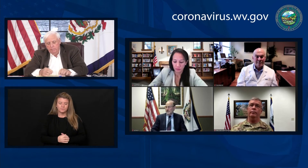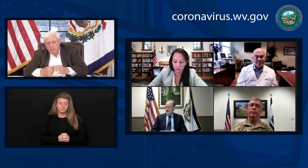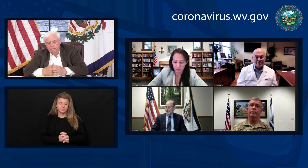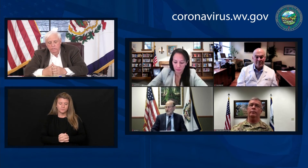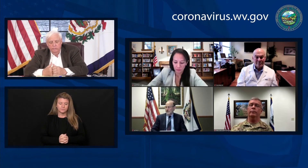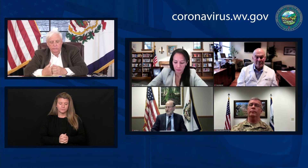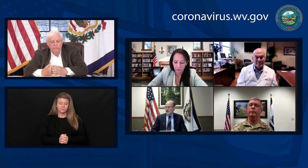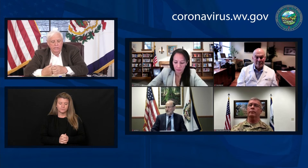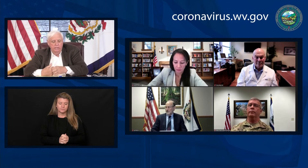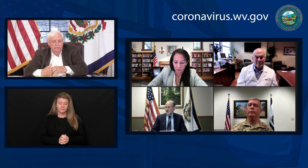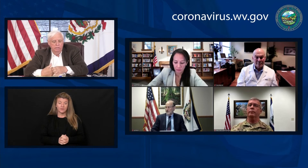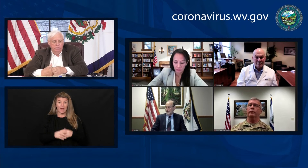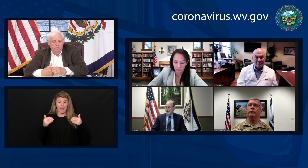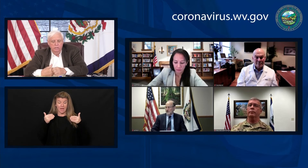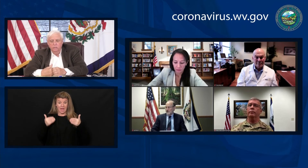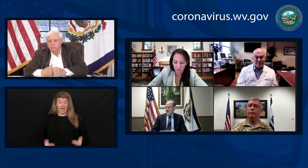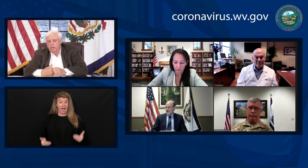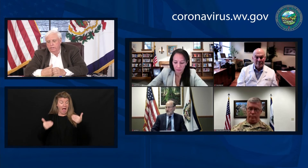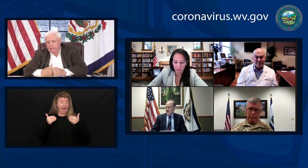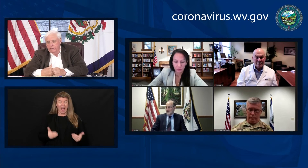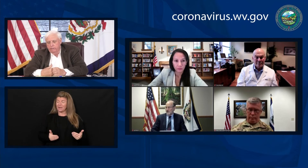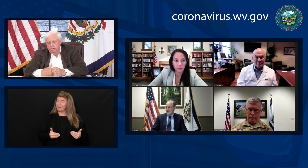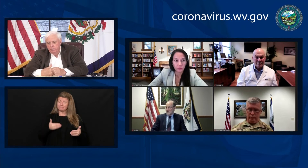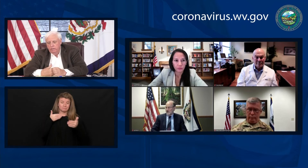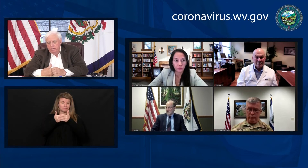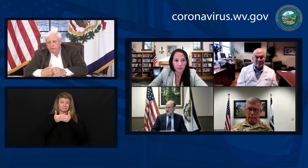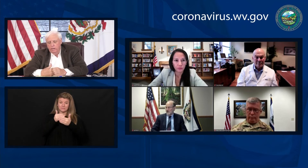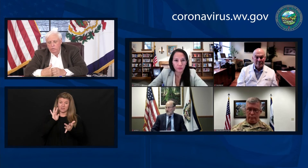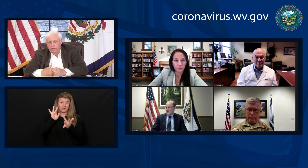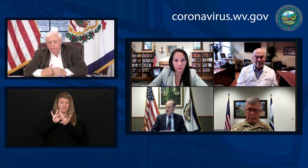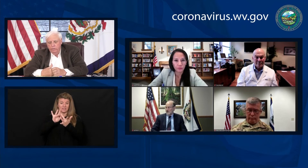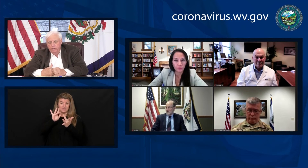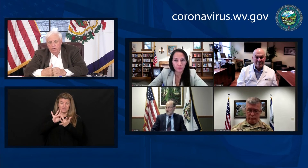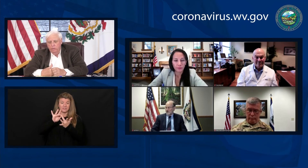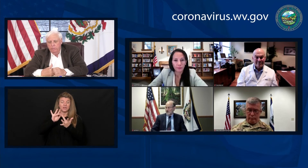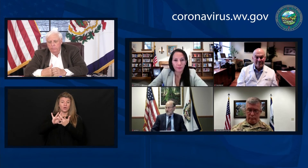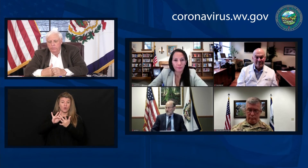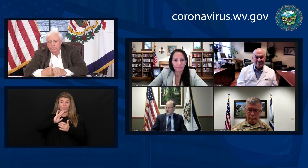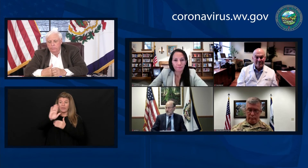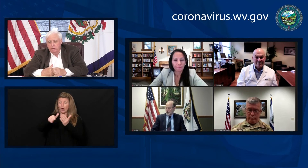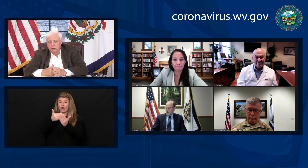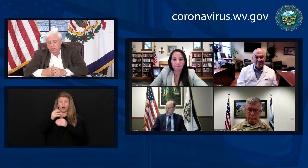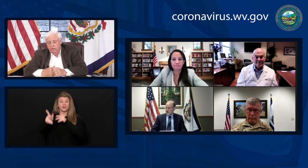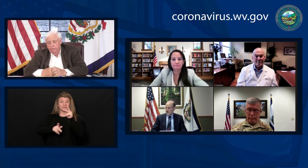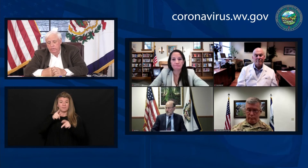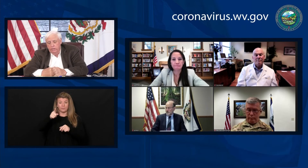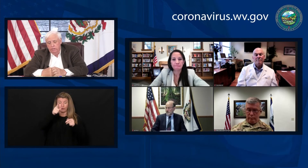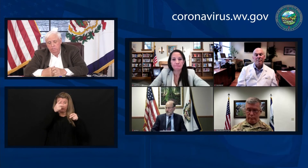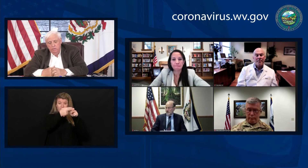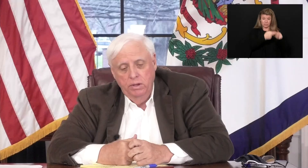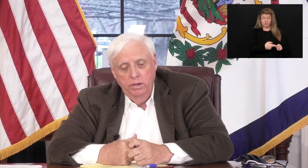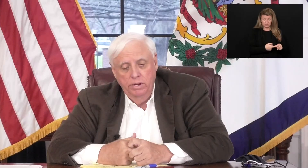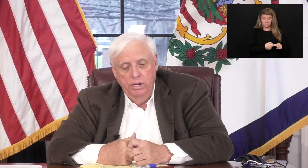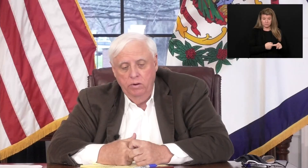I am absolutely staying in close contact, with all the people that you spoke